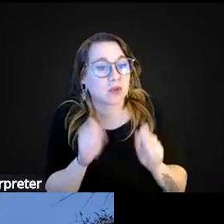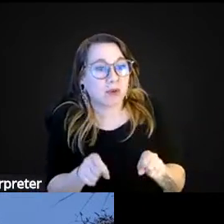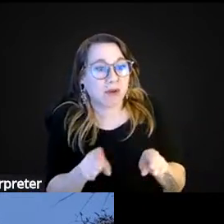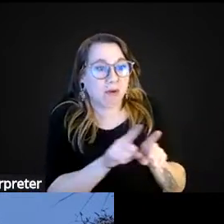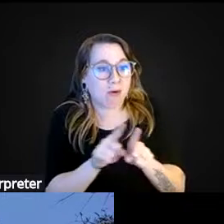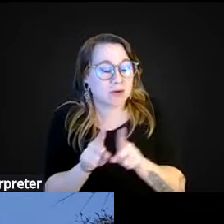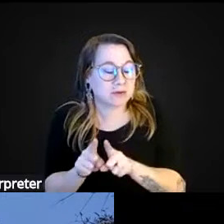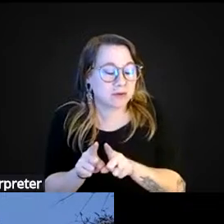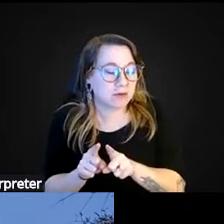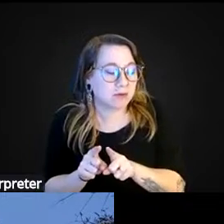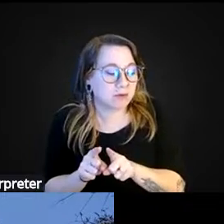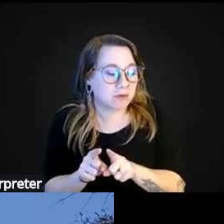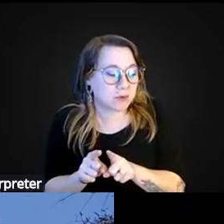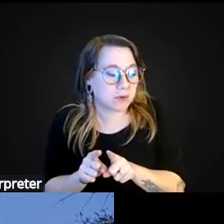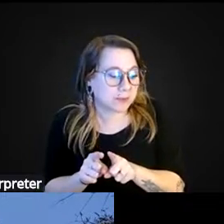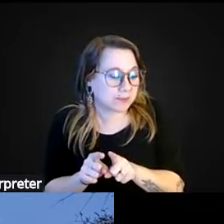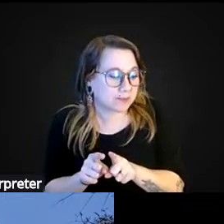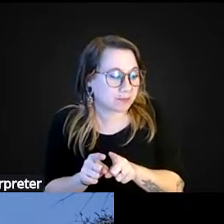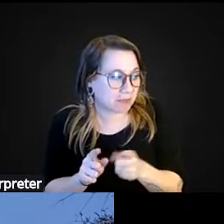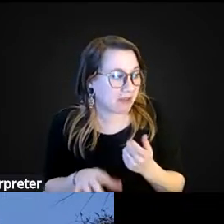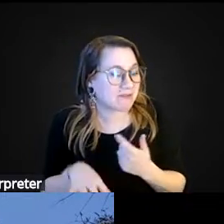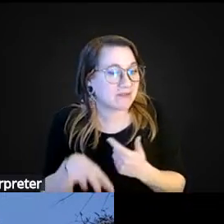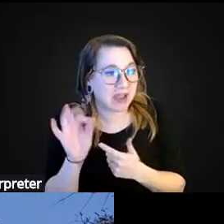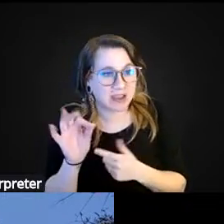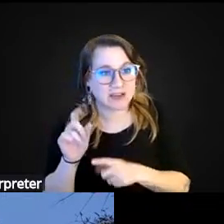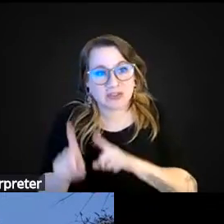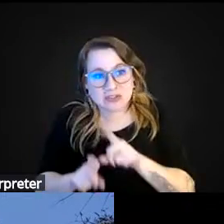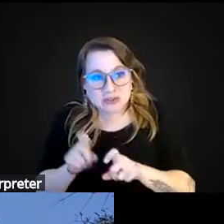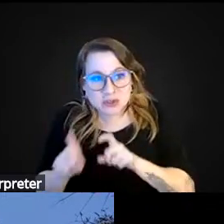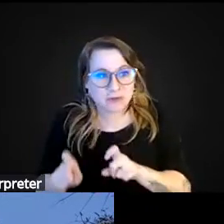find the survey as well to give